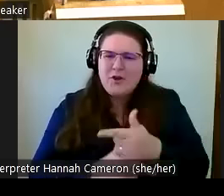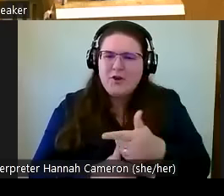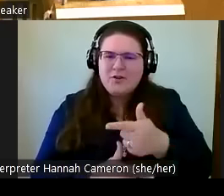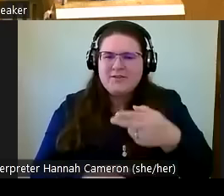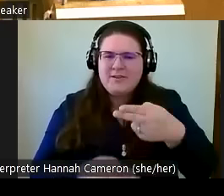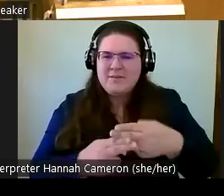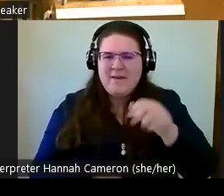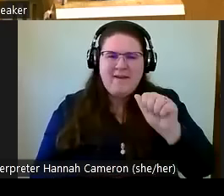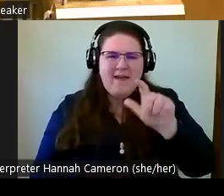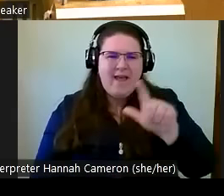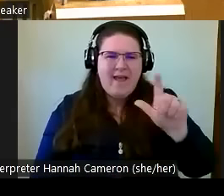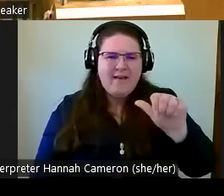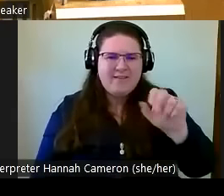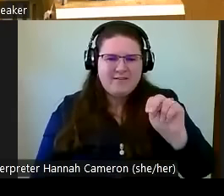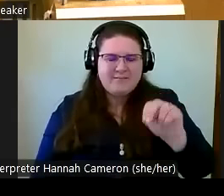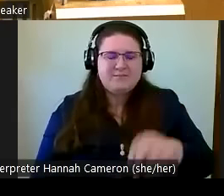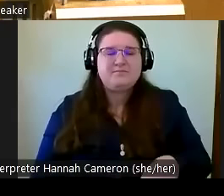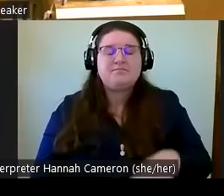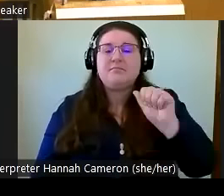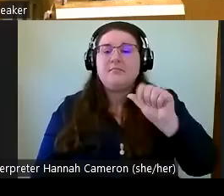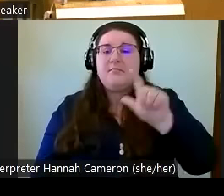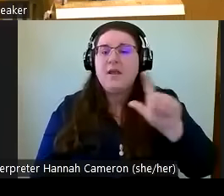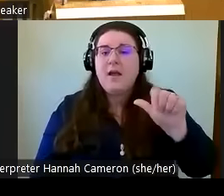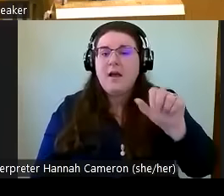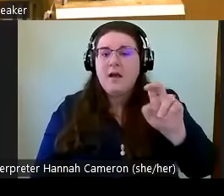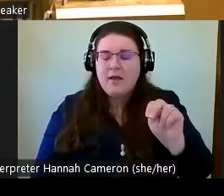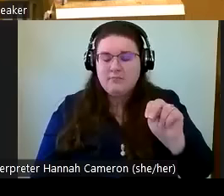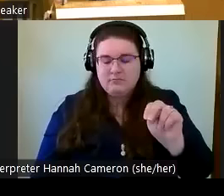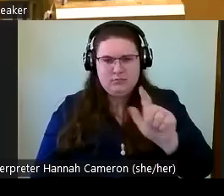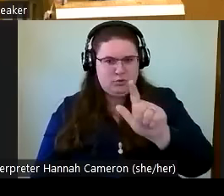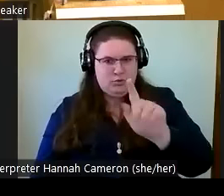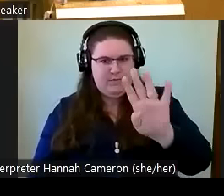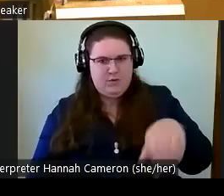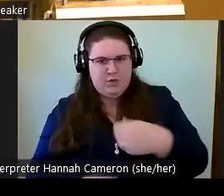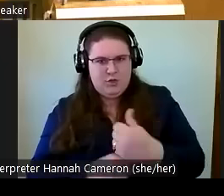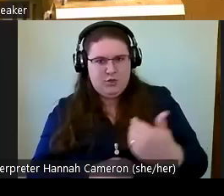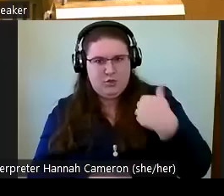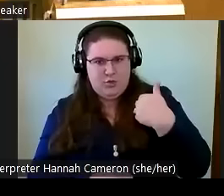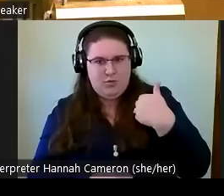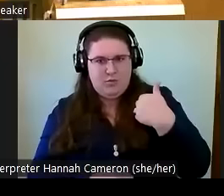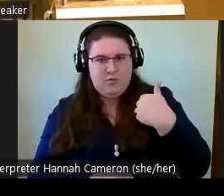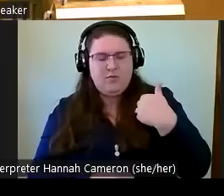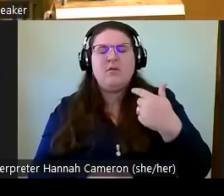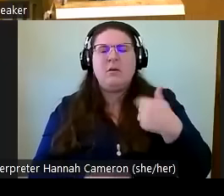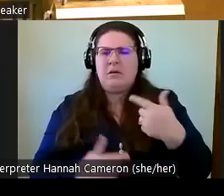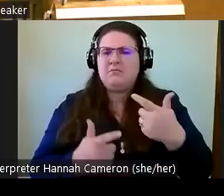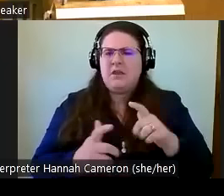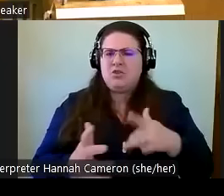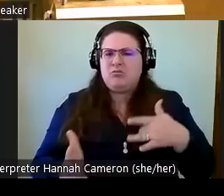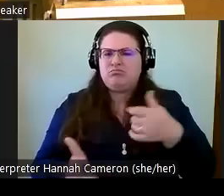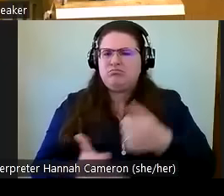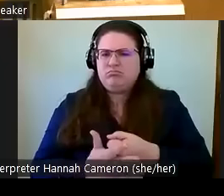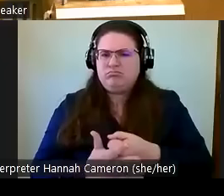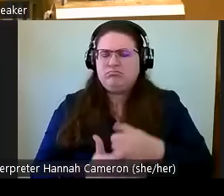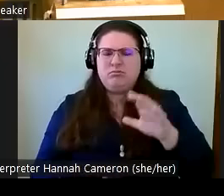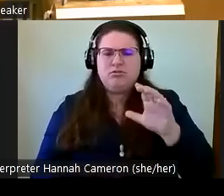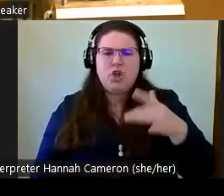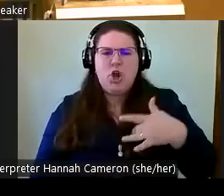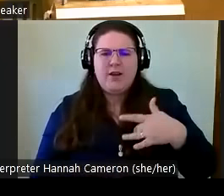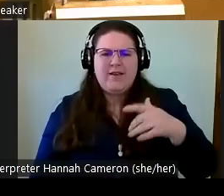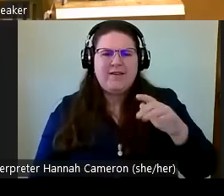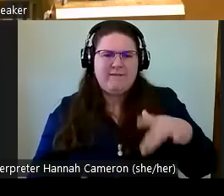Alan, 24 years ago, had a major cardiac event, wrote a